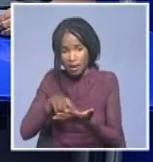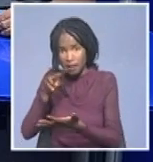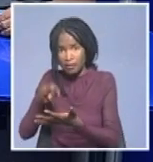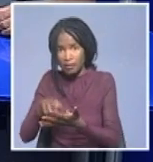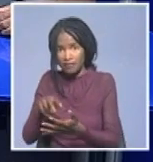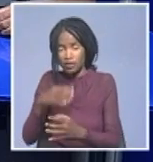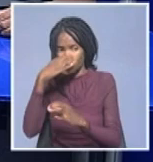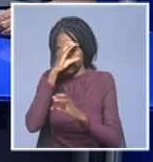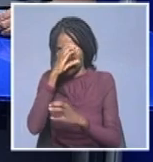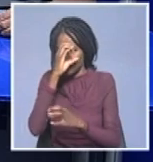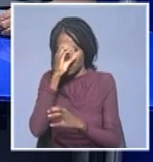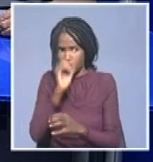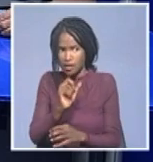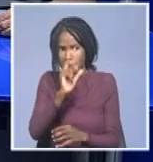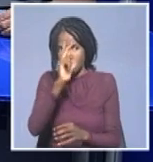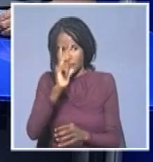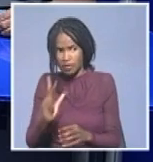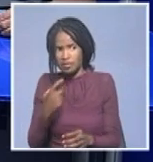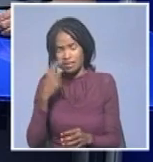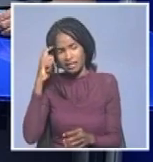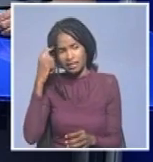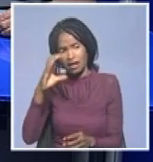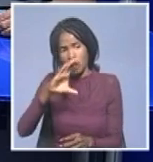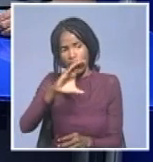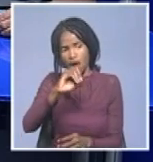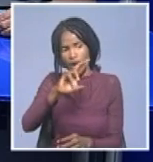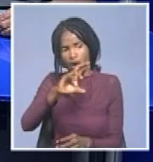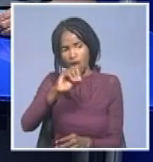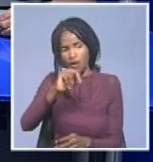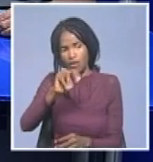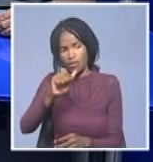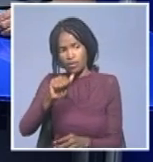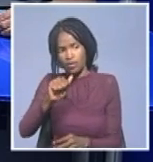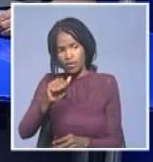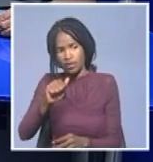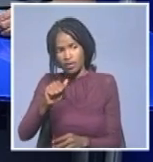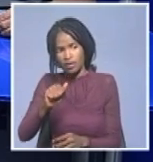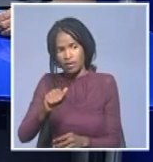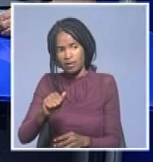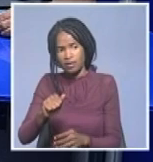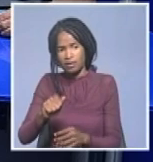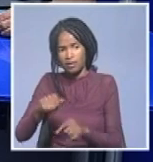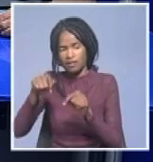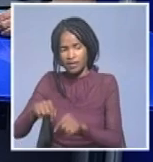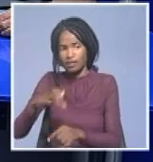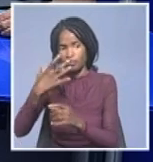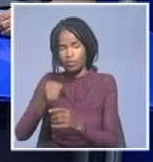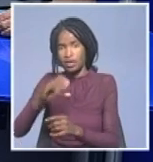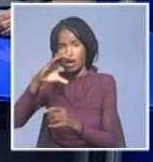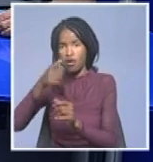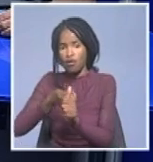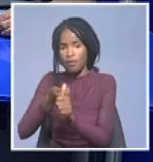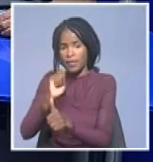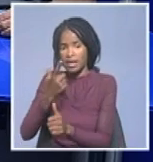on Google where people were connecting the coronavirus to a very popular beer called Corona Extra from Mexico.